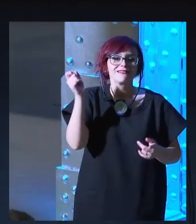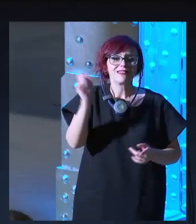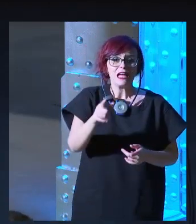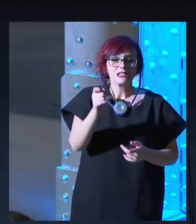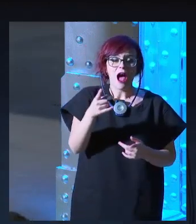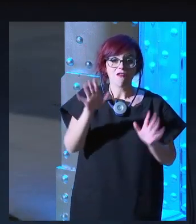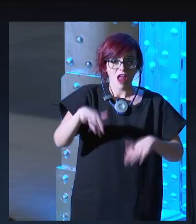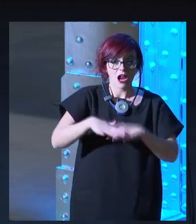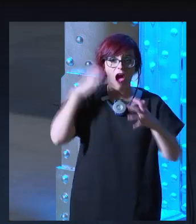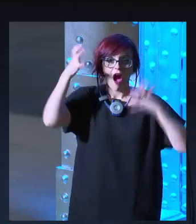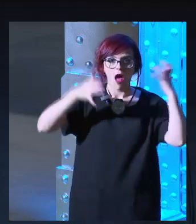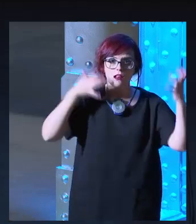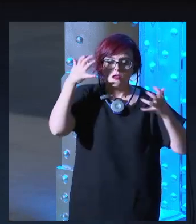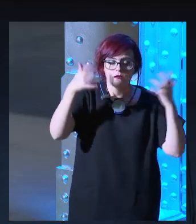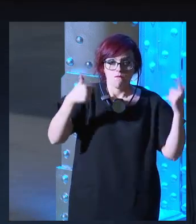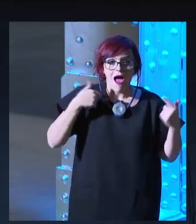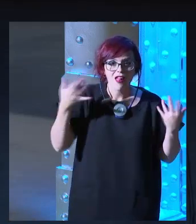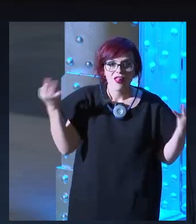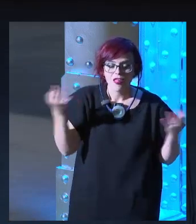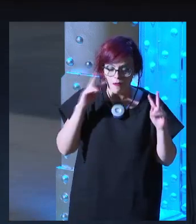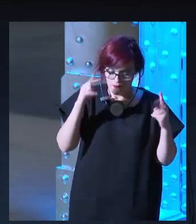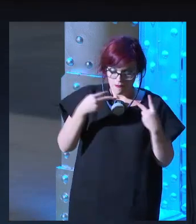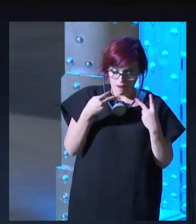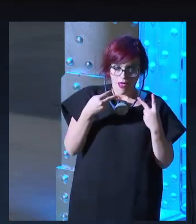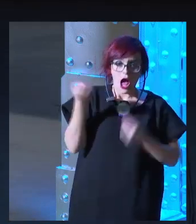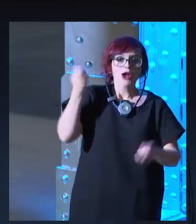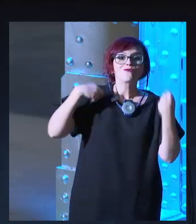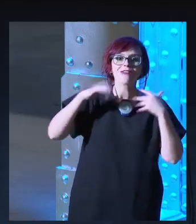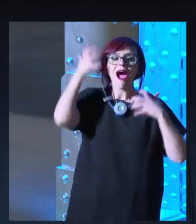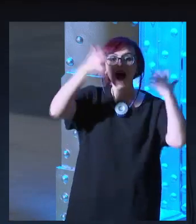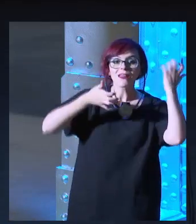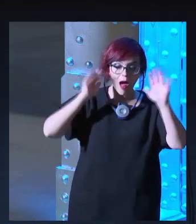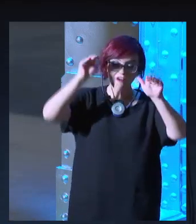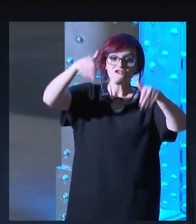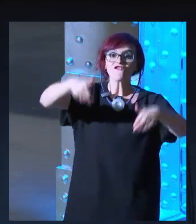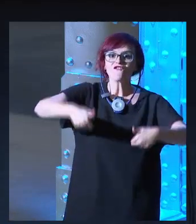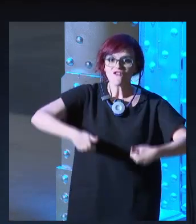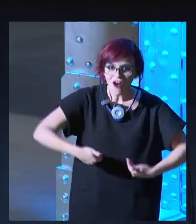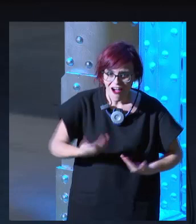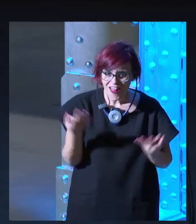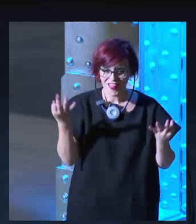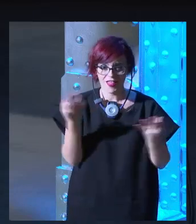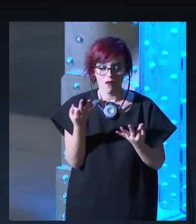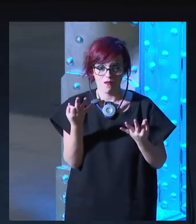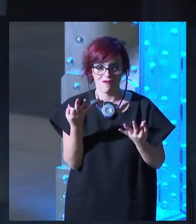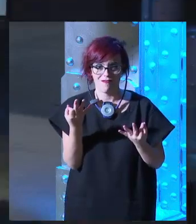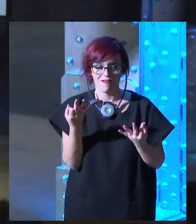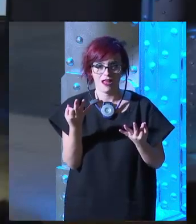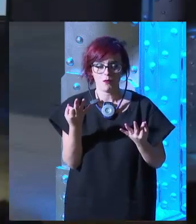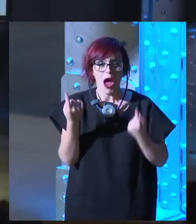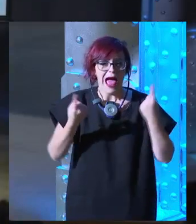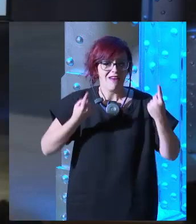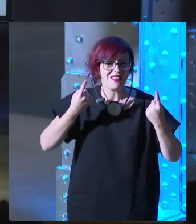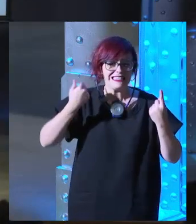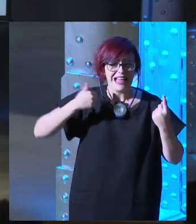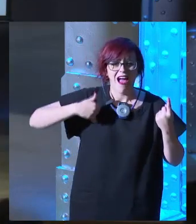to look after the animal part, and often it's the animal part that is just really fed up at being kept in all day, not